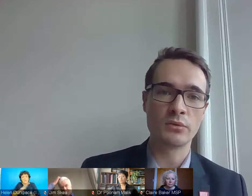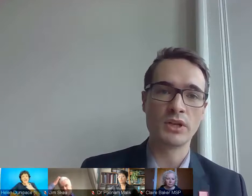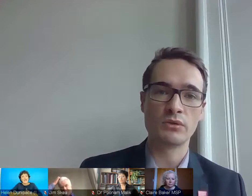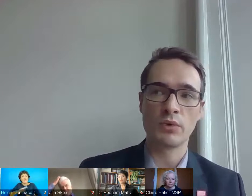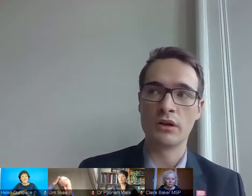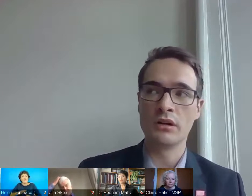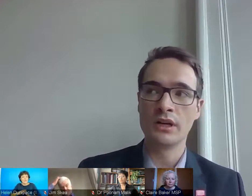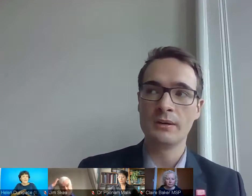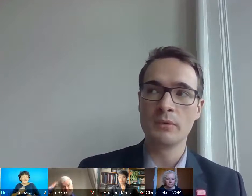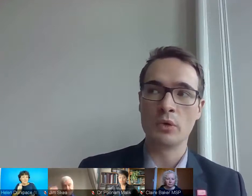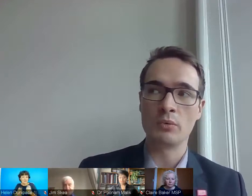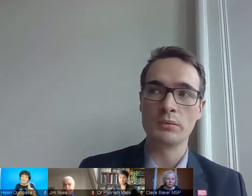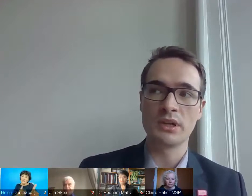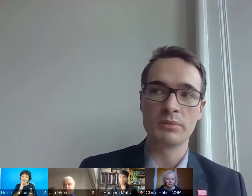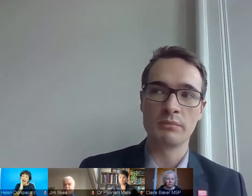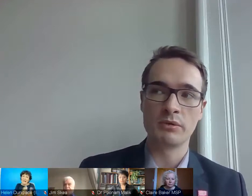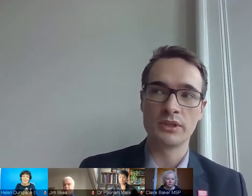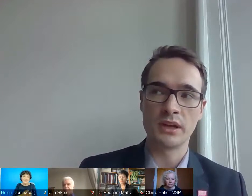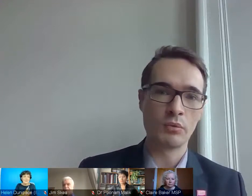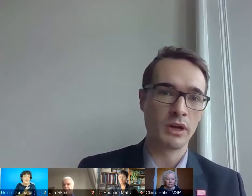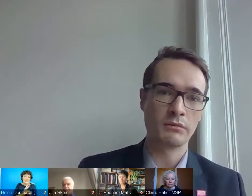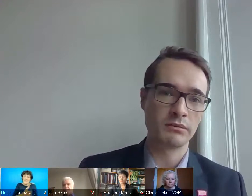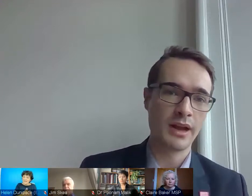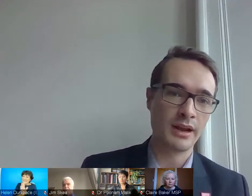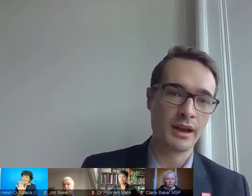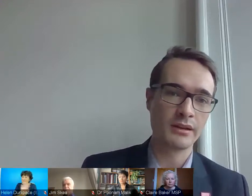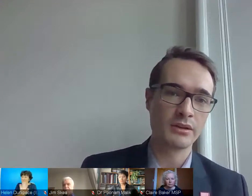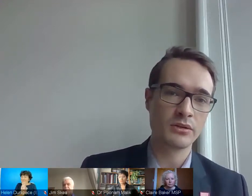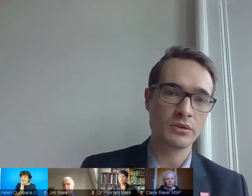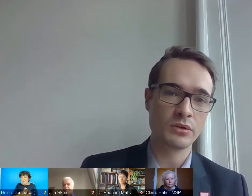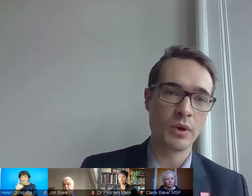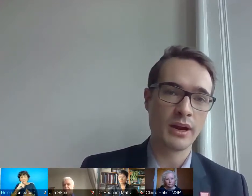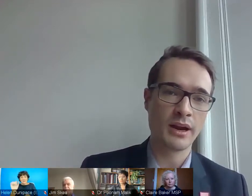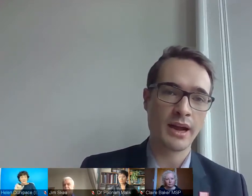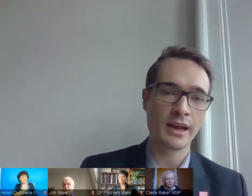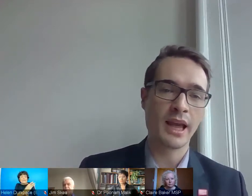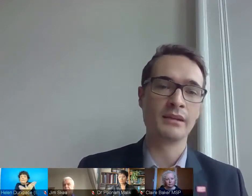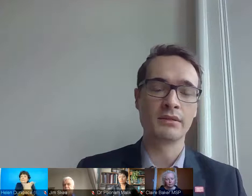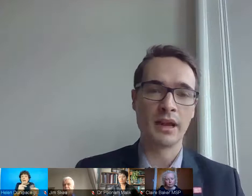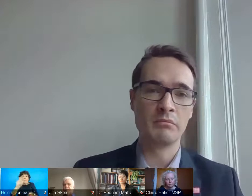and egg situation where, you know, some people say, oh, well,